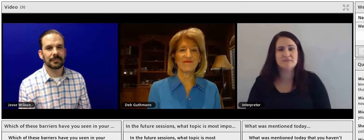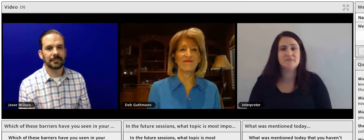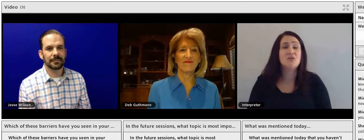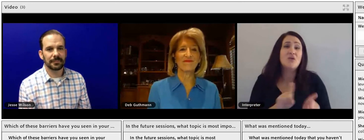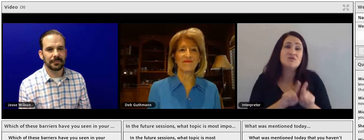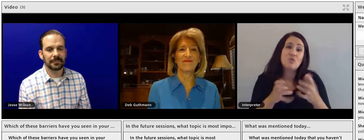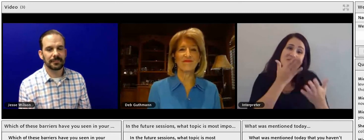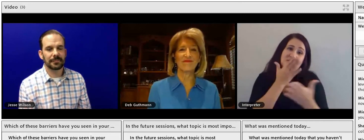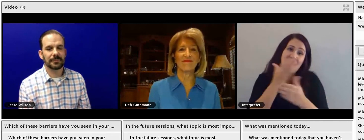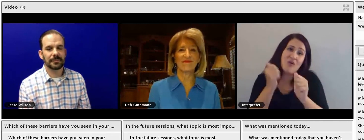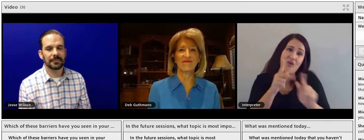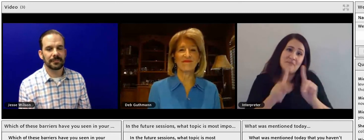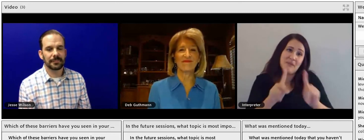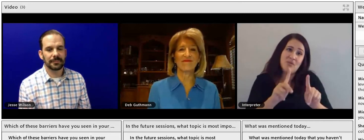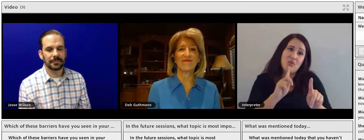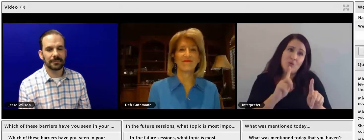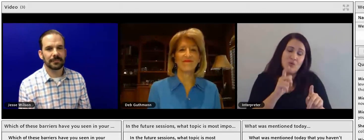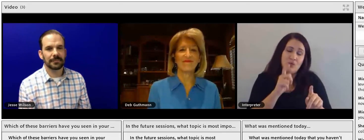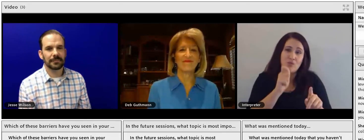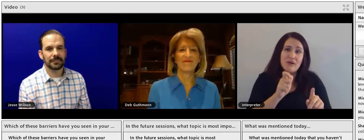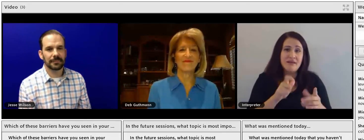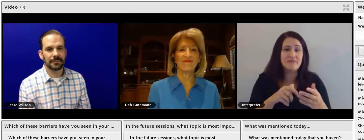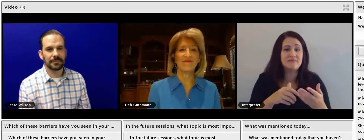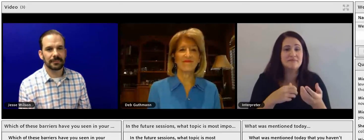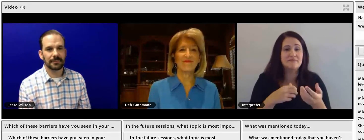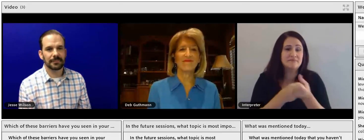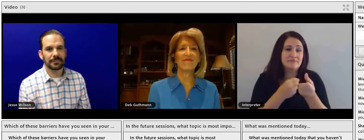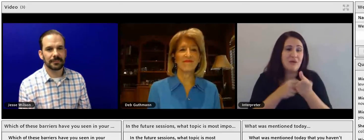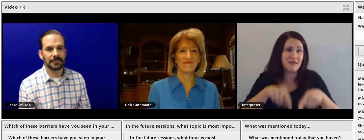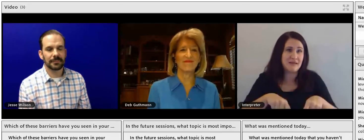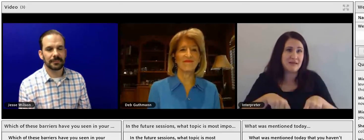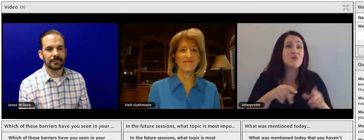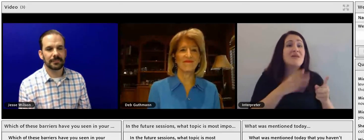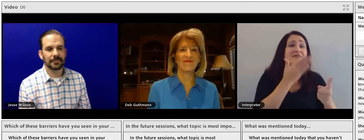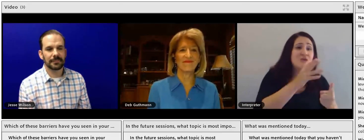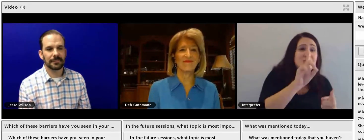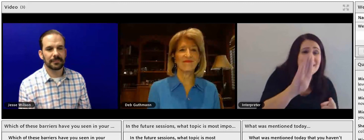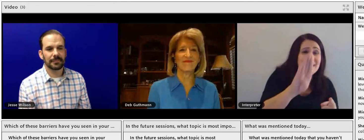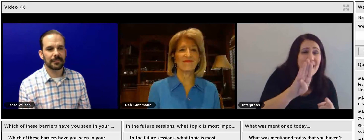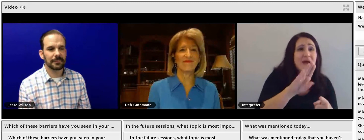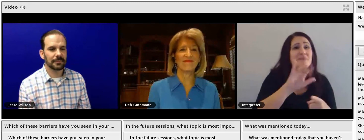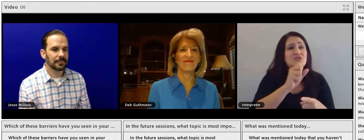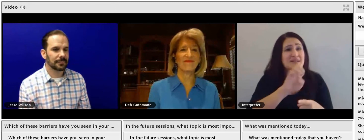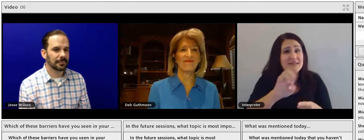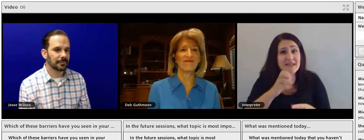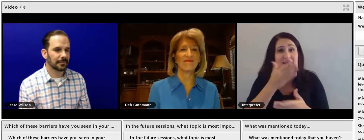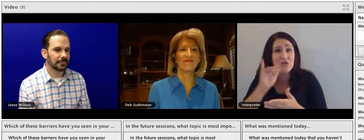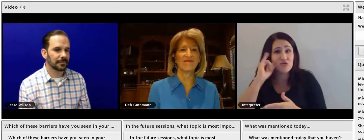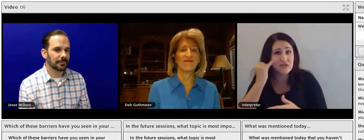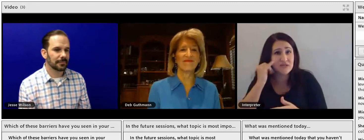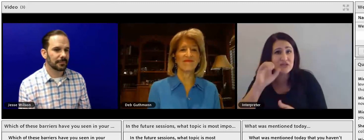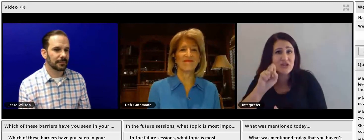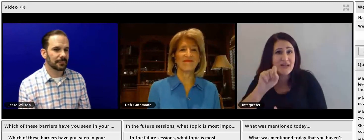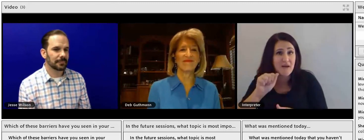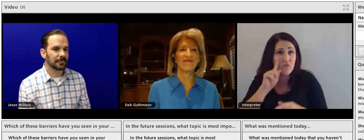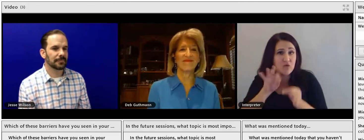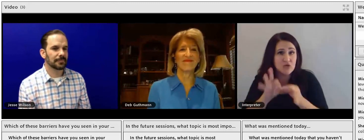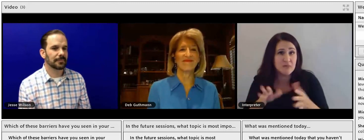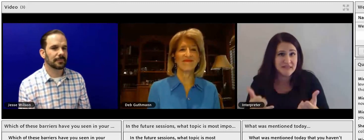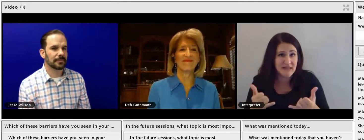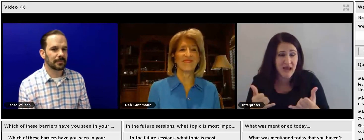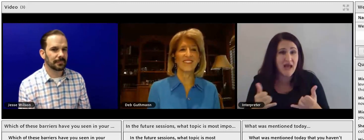people who made this possible today. We thank you, Deb and Jesse, and we thank you, Jessica, for interpreting today.